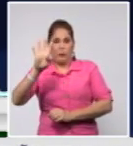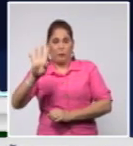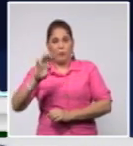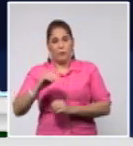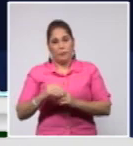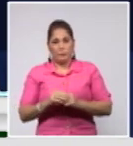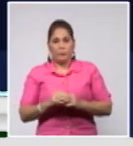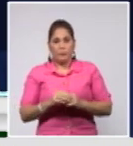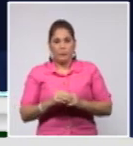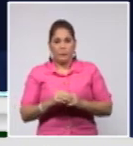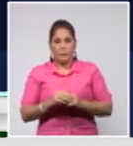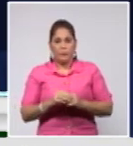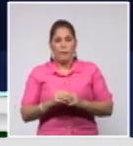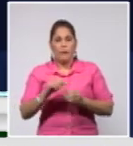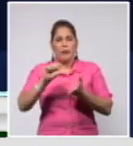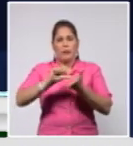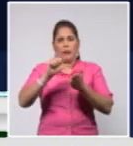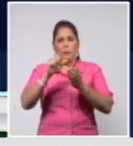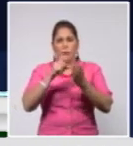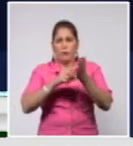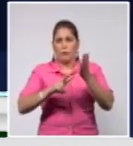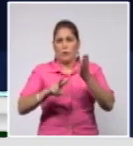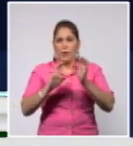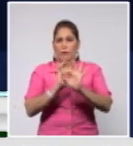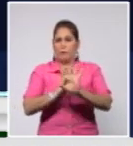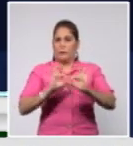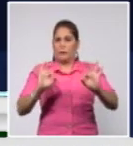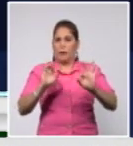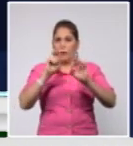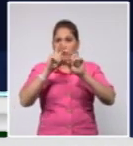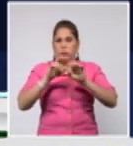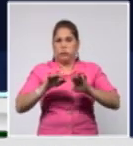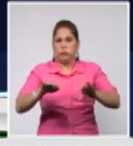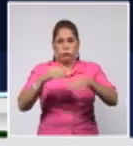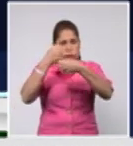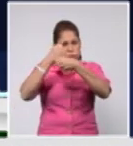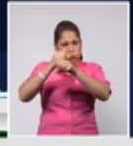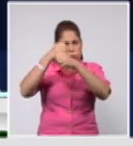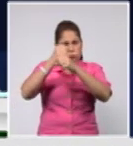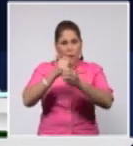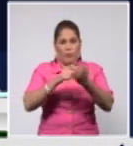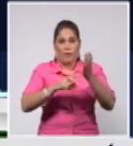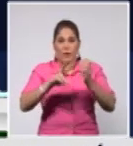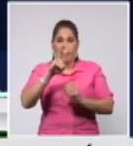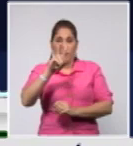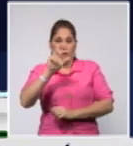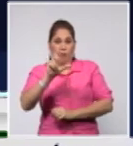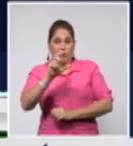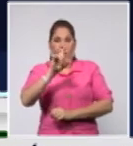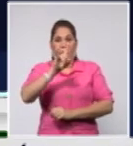984 in Villa Clara's Hygiene, Epidemiology and Microbiology Center,